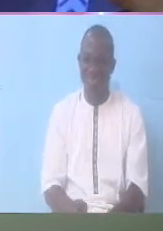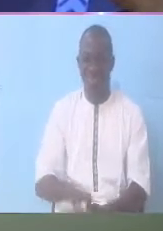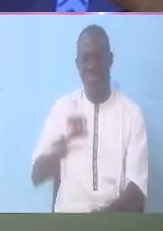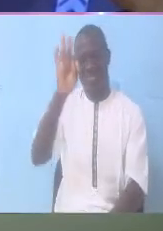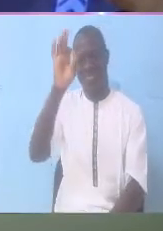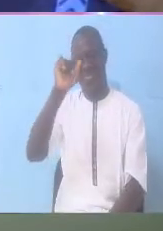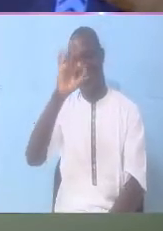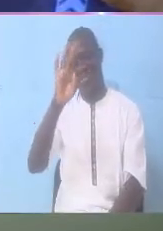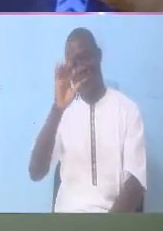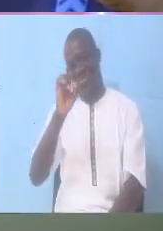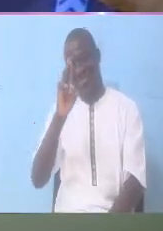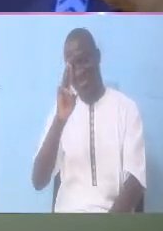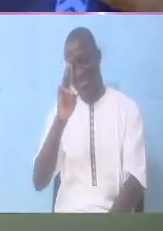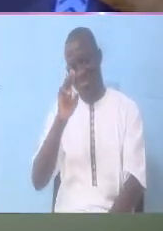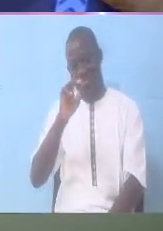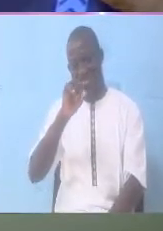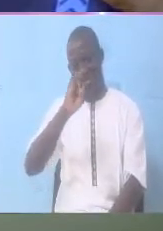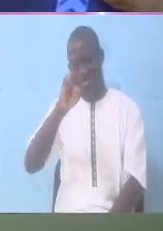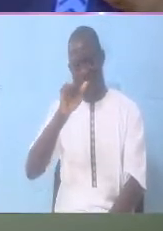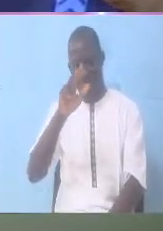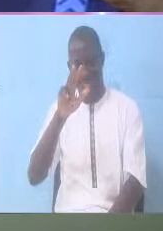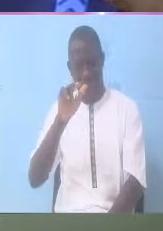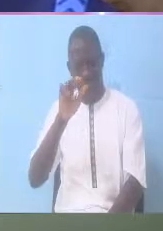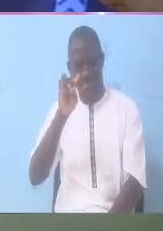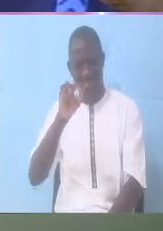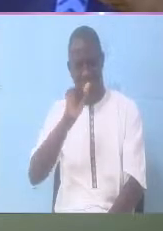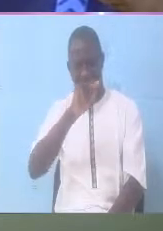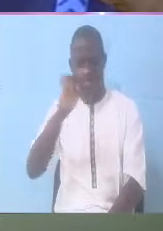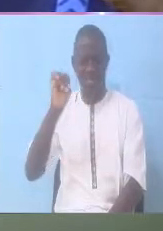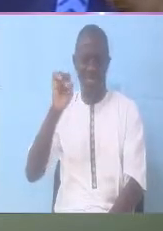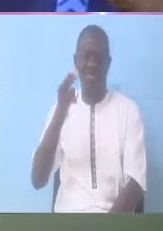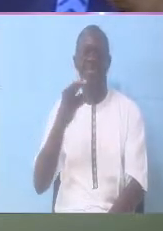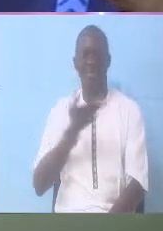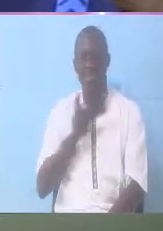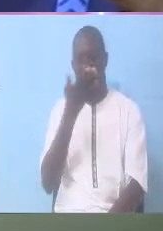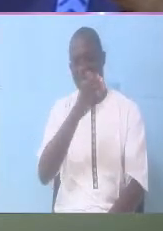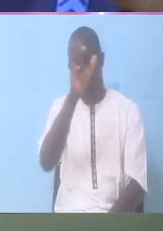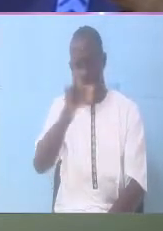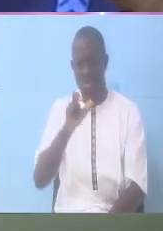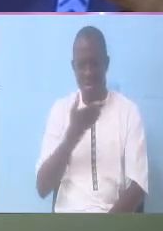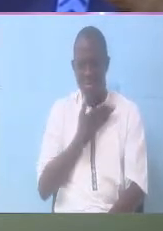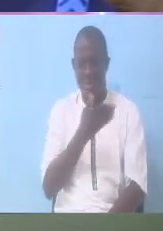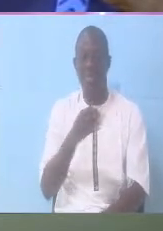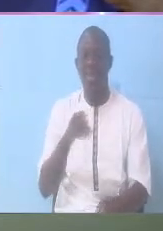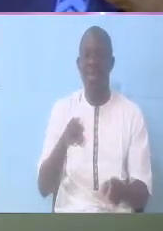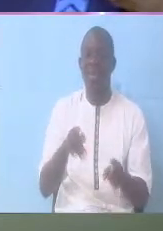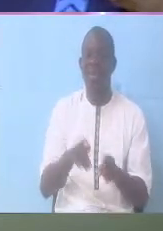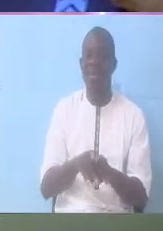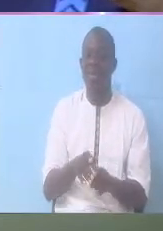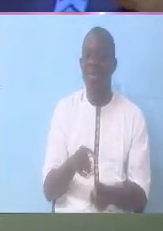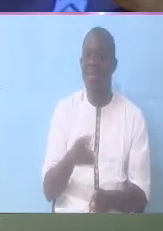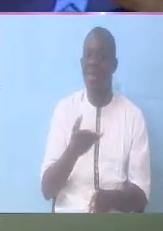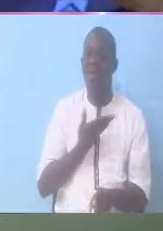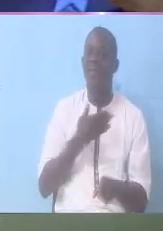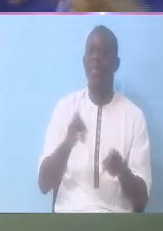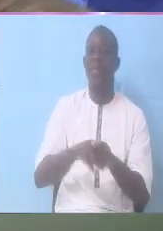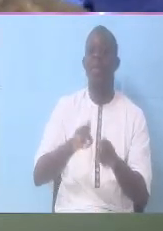journalist. Journalist Fatou Jaumane. Babukar, the same Babukar Ismail Bless Jan,